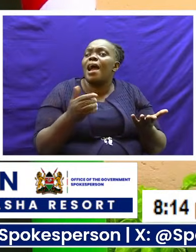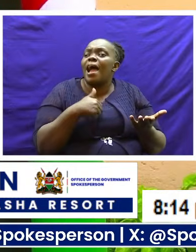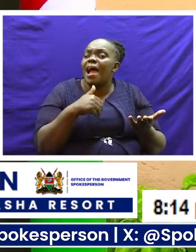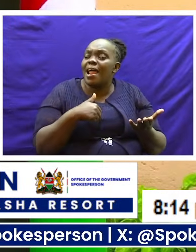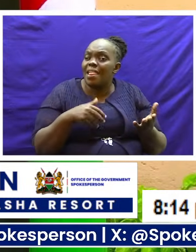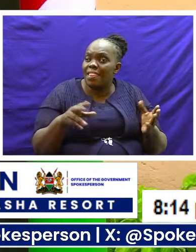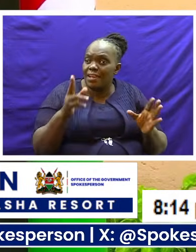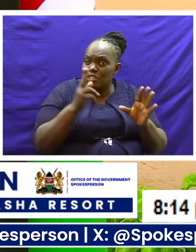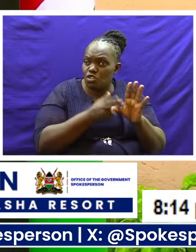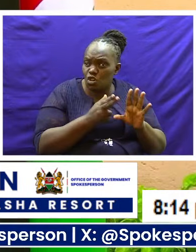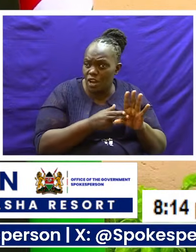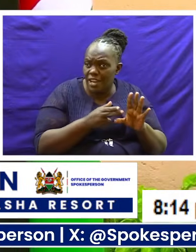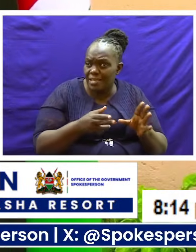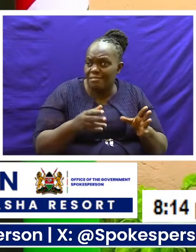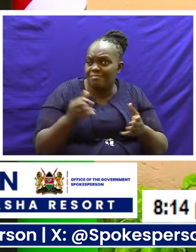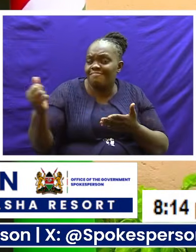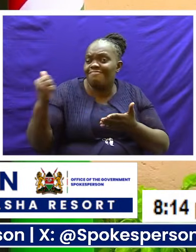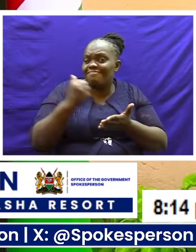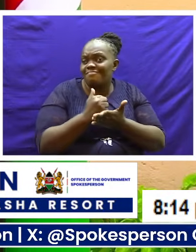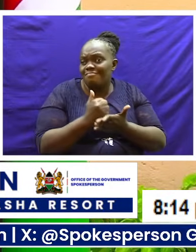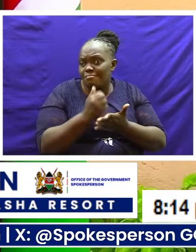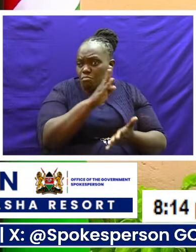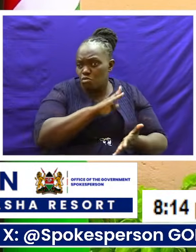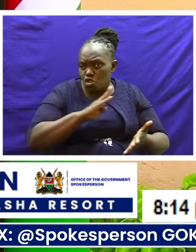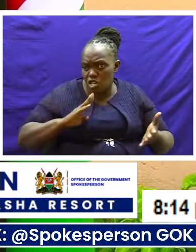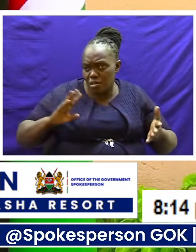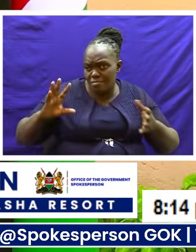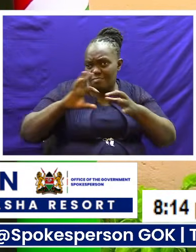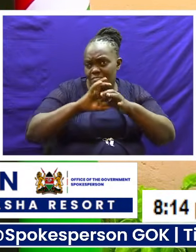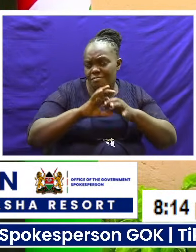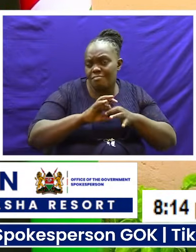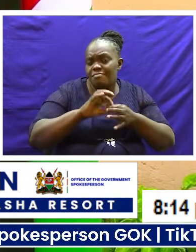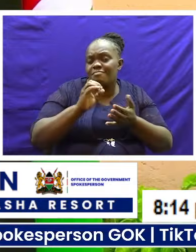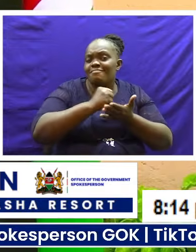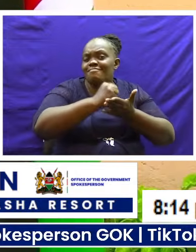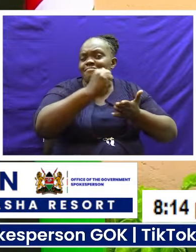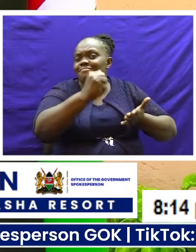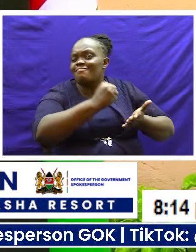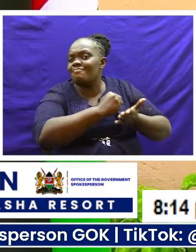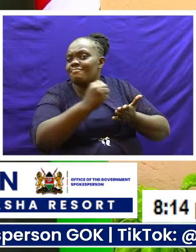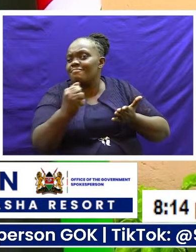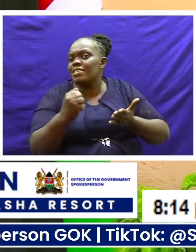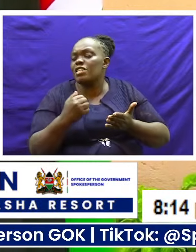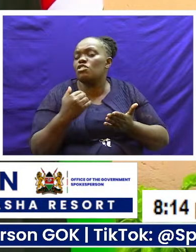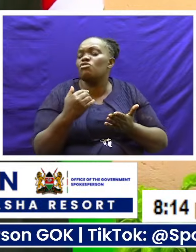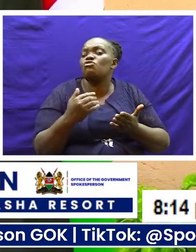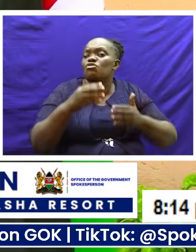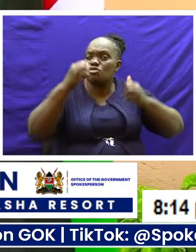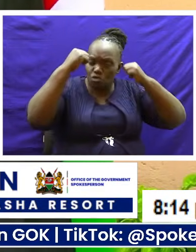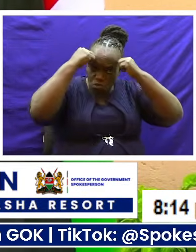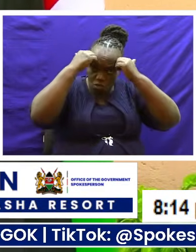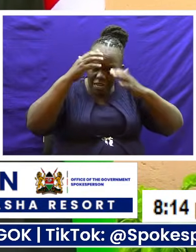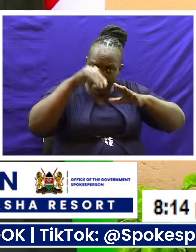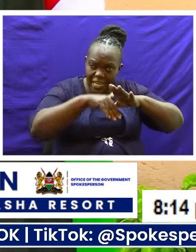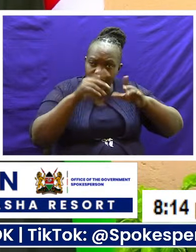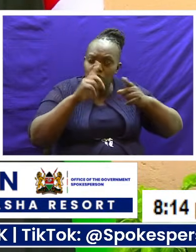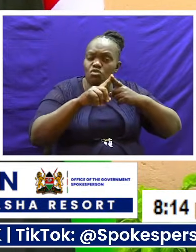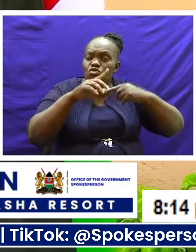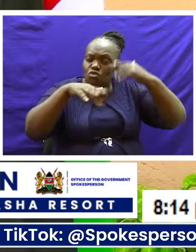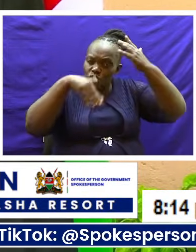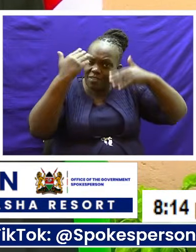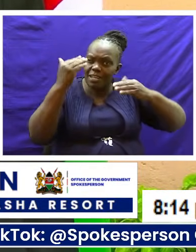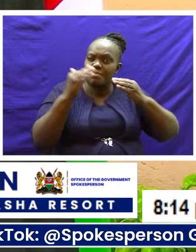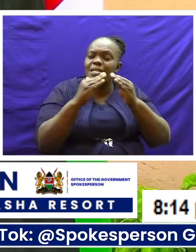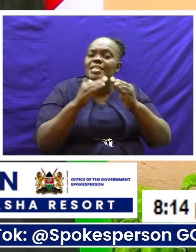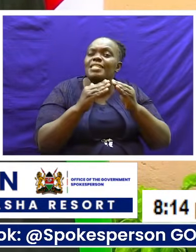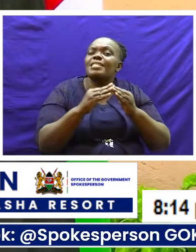Joint Admission Board that coordinated the placement of students into universities. I remember meeting a Mr. Wahome,